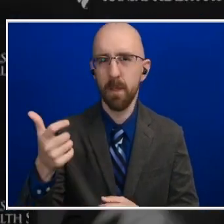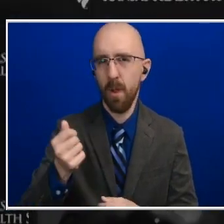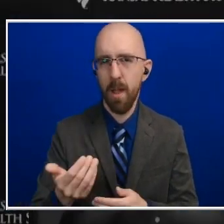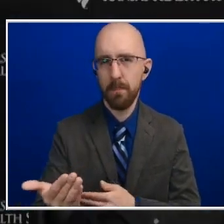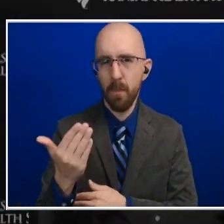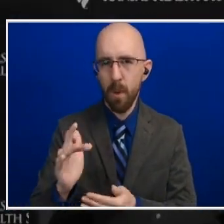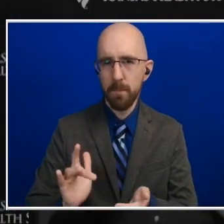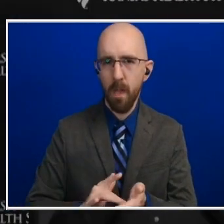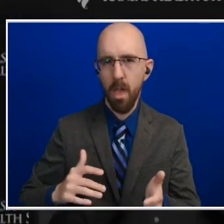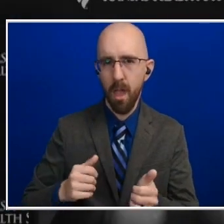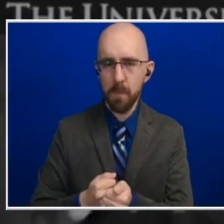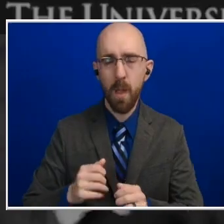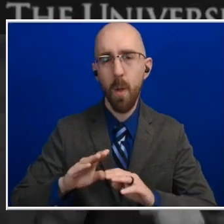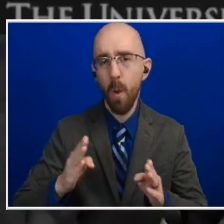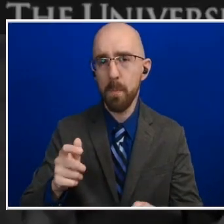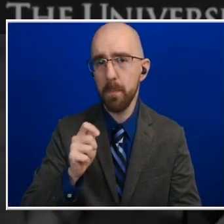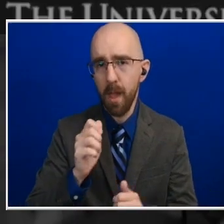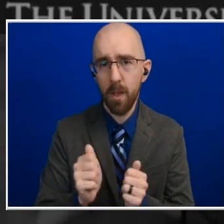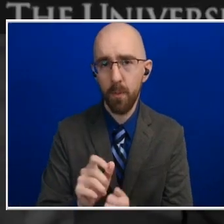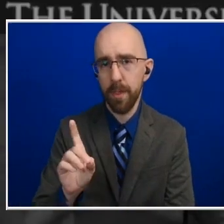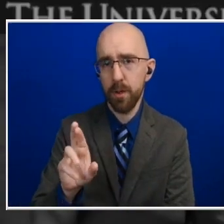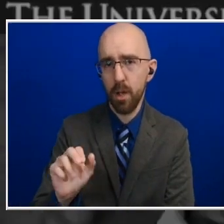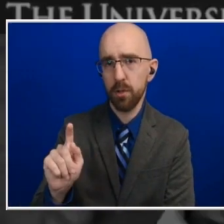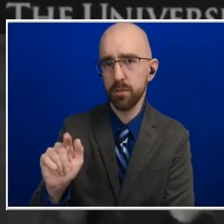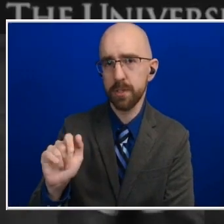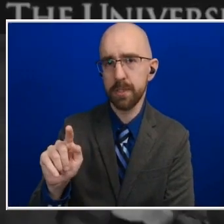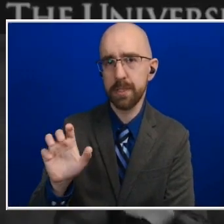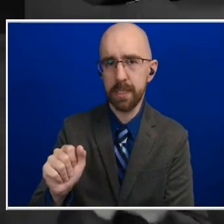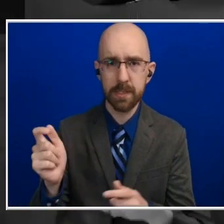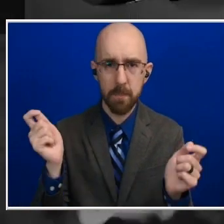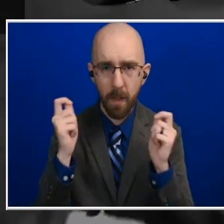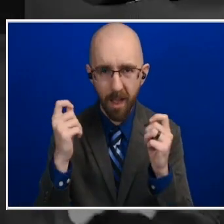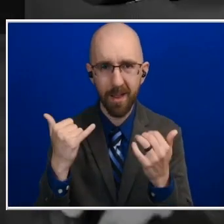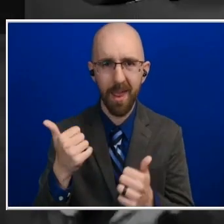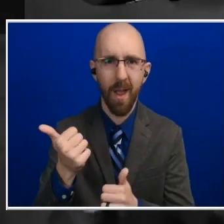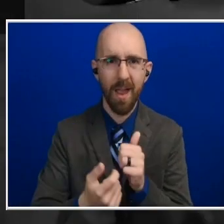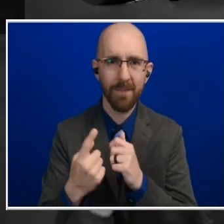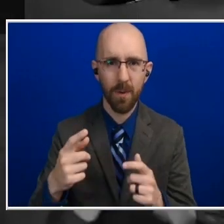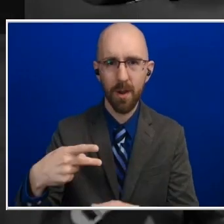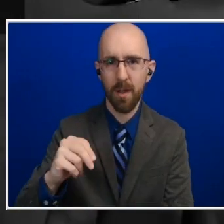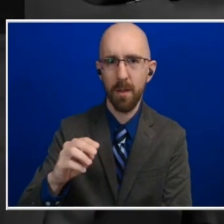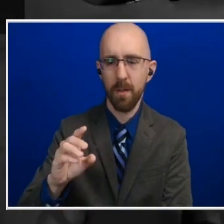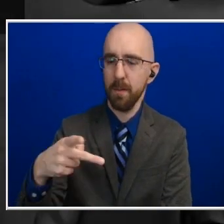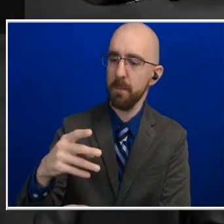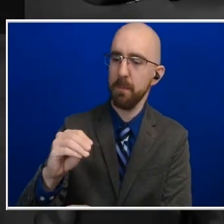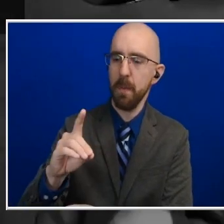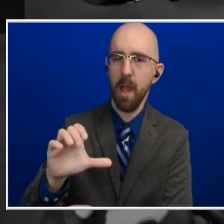Mics with Dr. Stites podcast. Now everywhere podcasts are available.